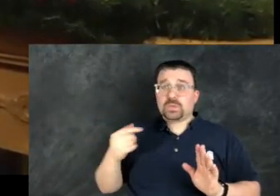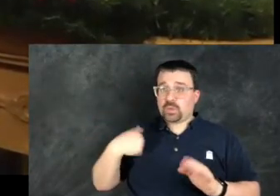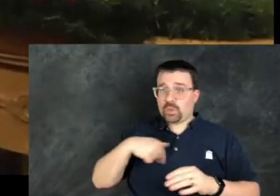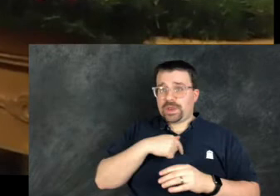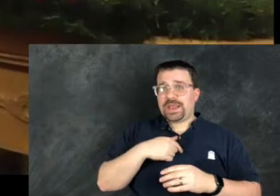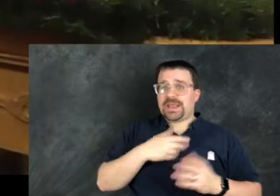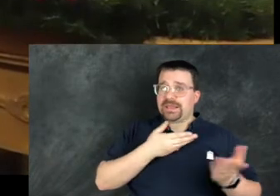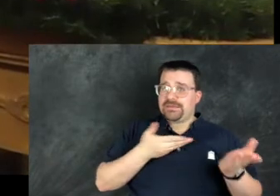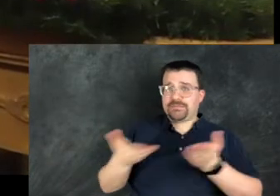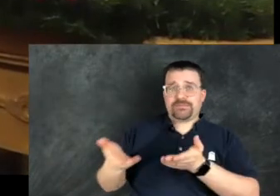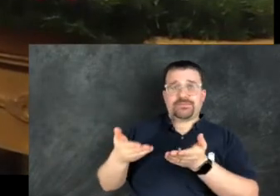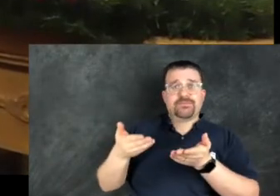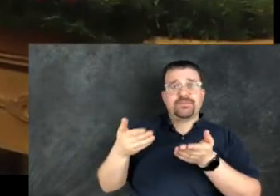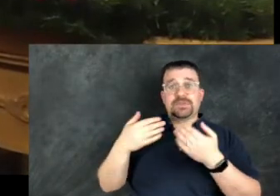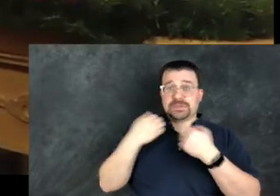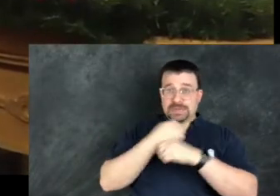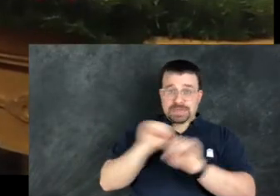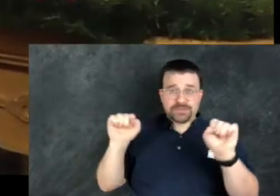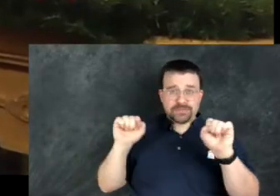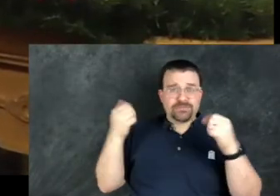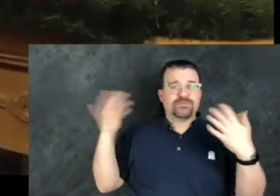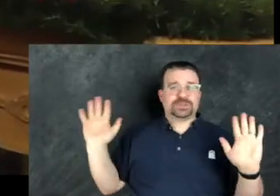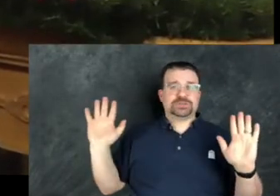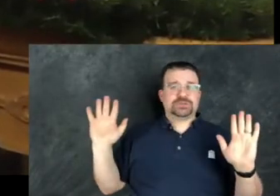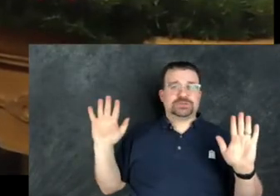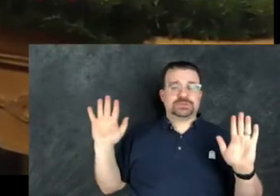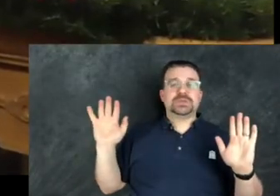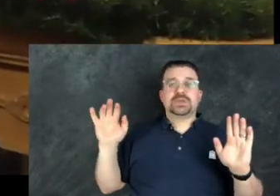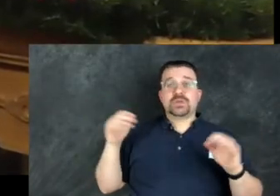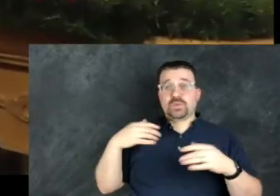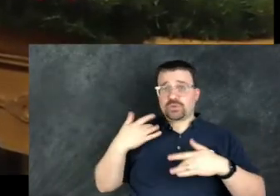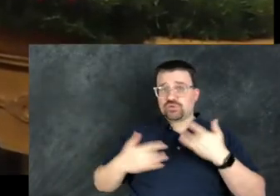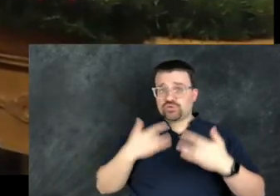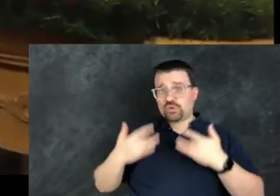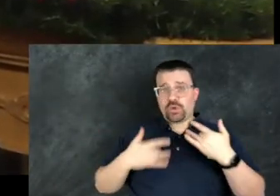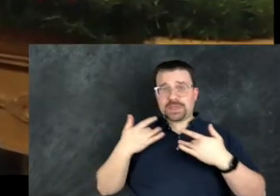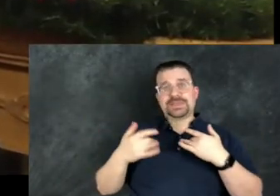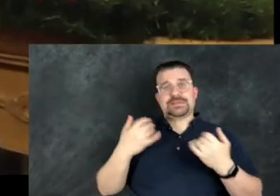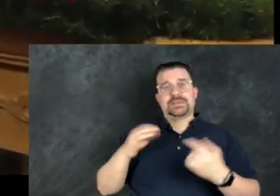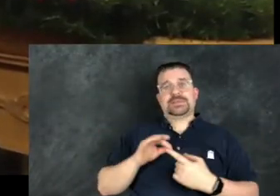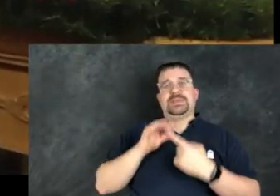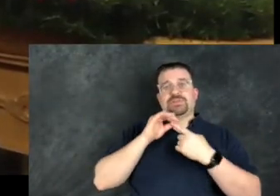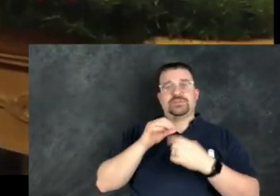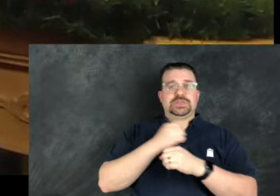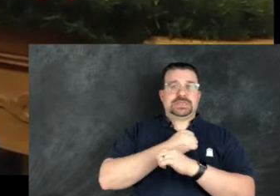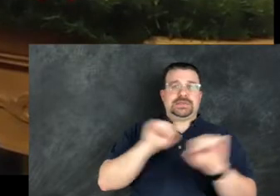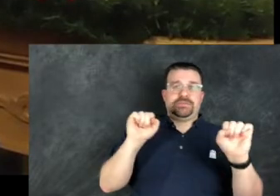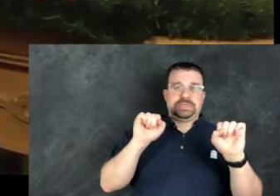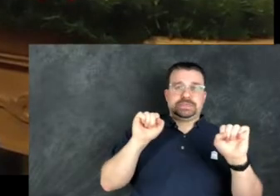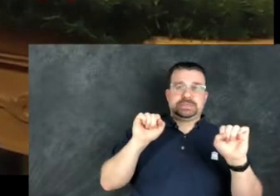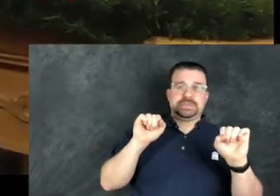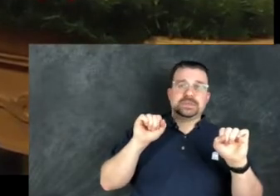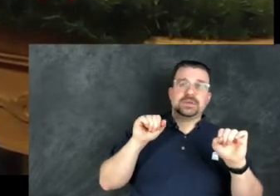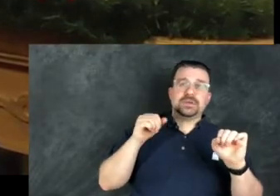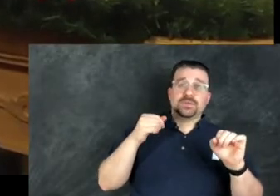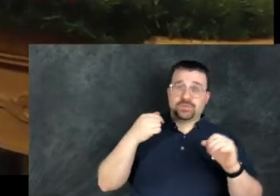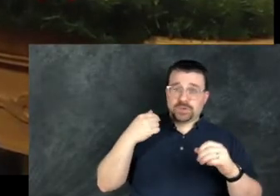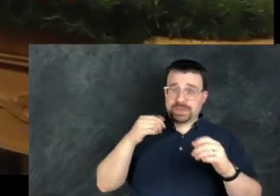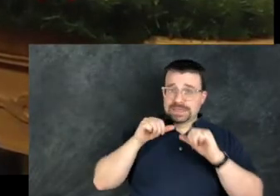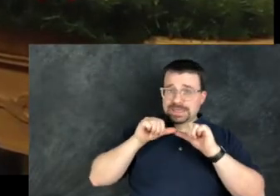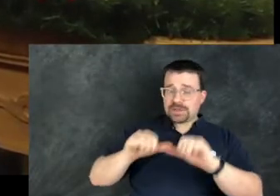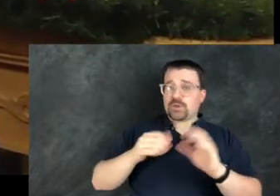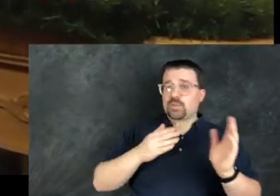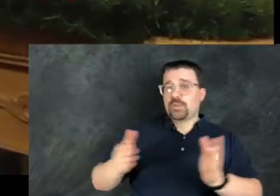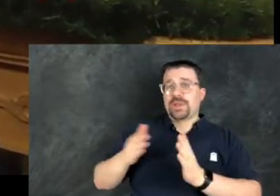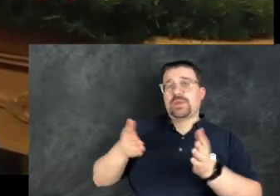been delivered. And so we rejoice in this most special deliverance as we continue to